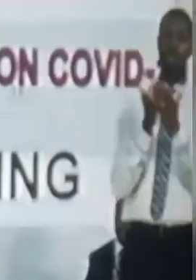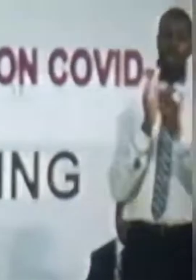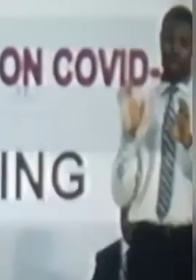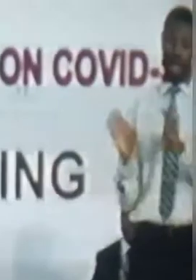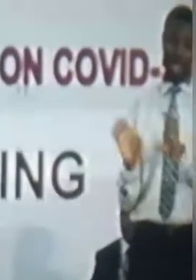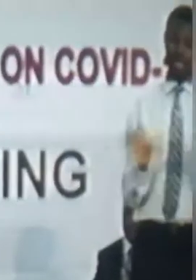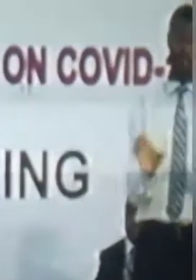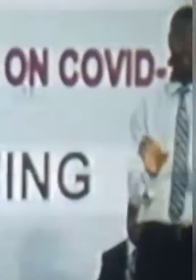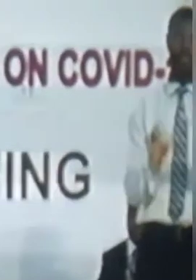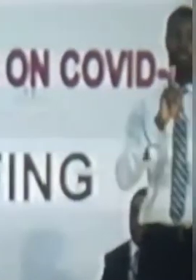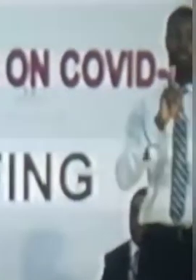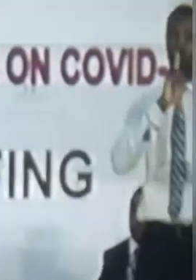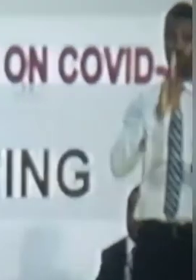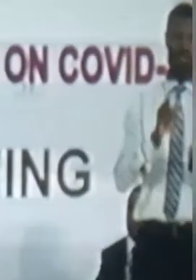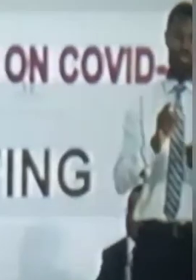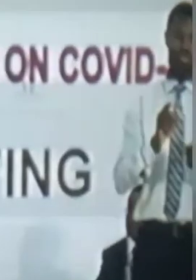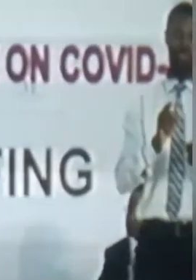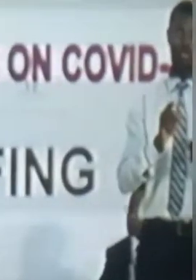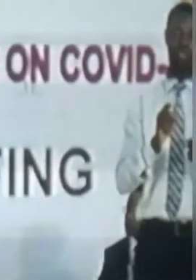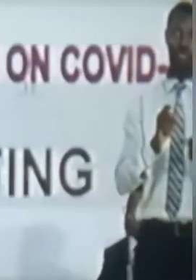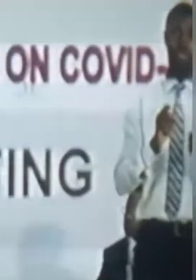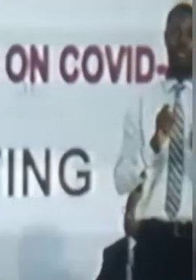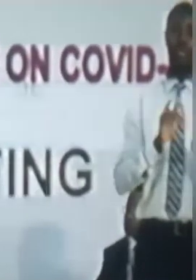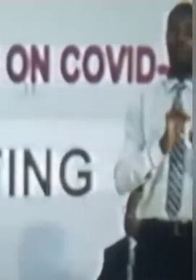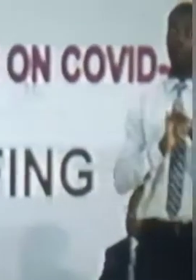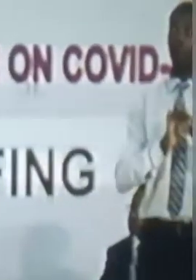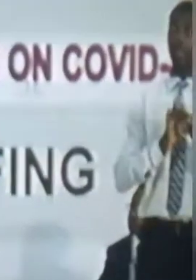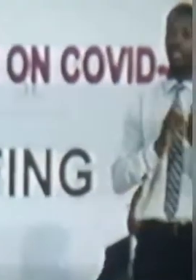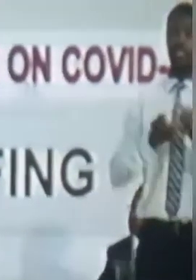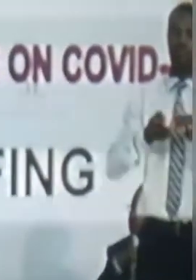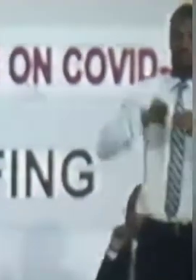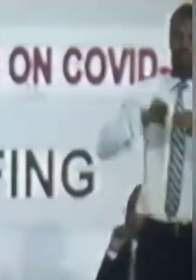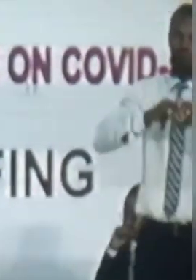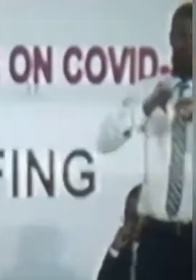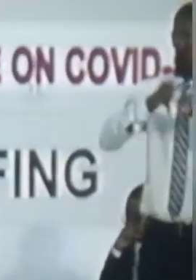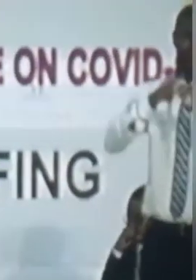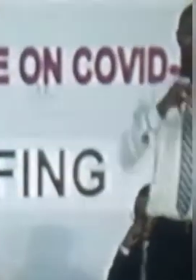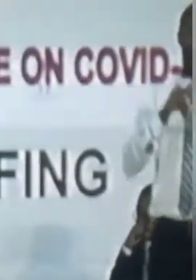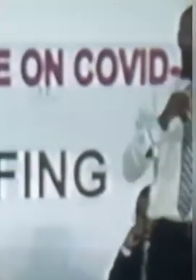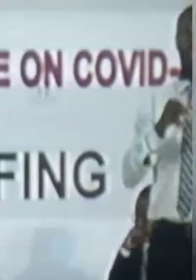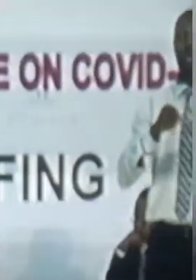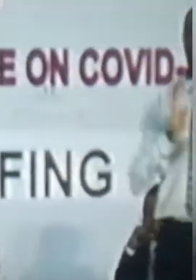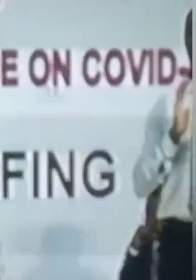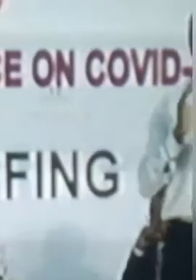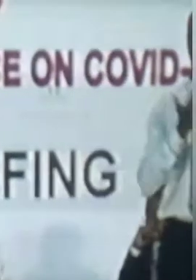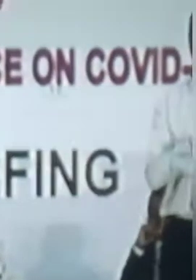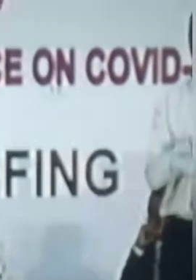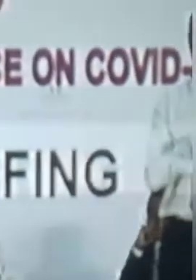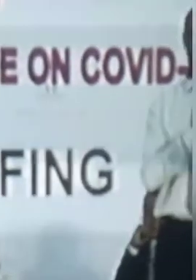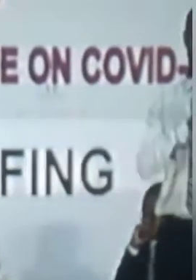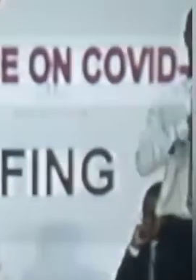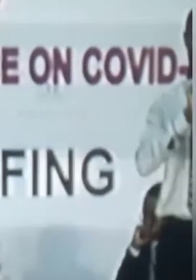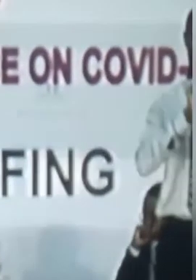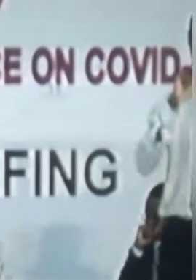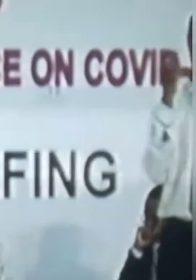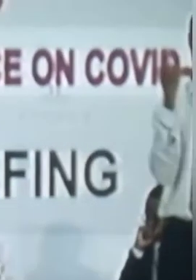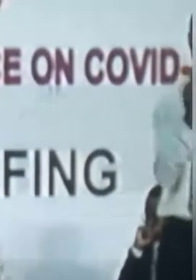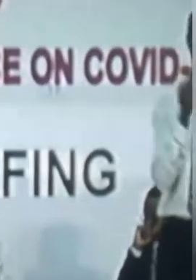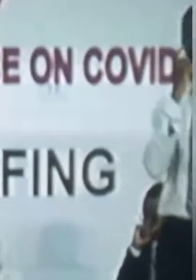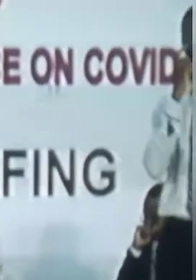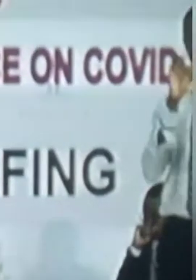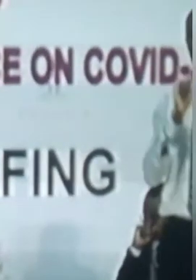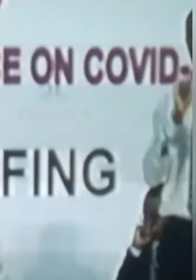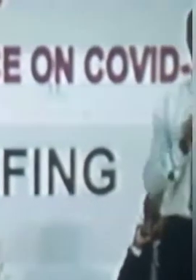medicine. The PDF recognizes and respects the competence and the capability of Nigerian